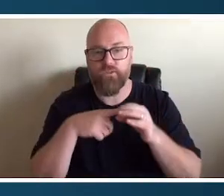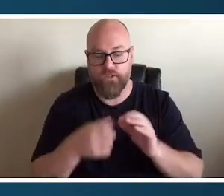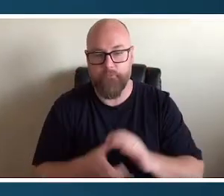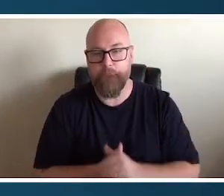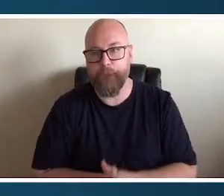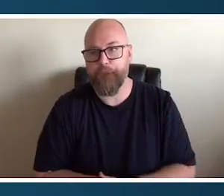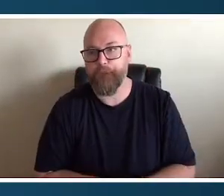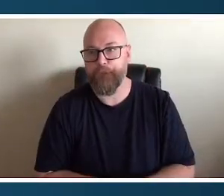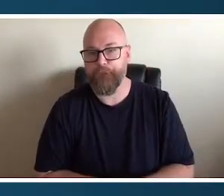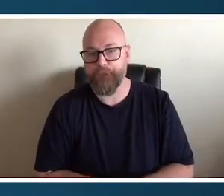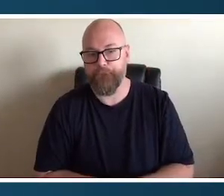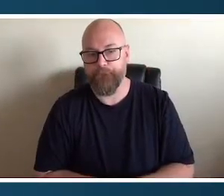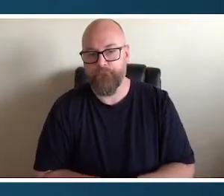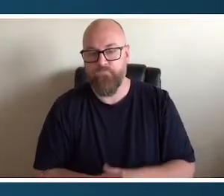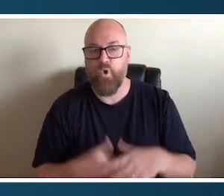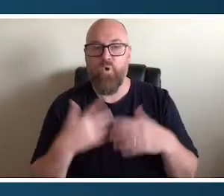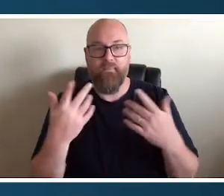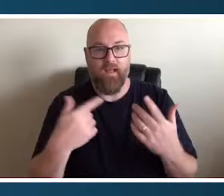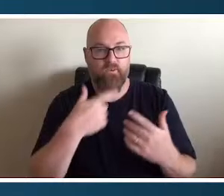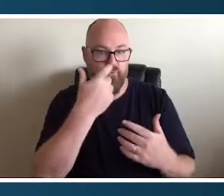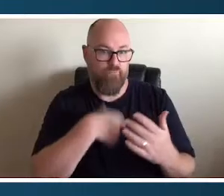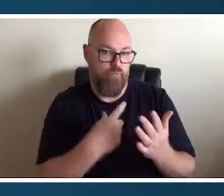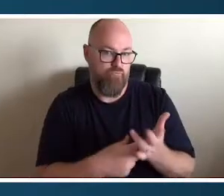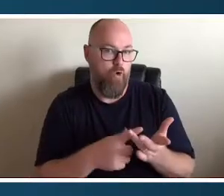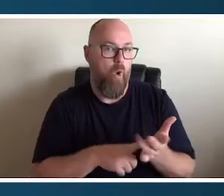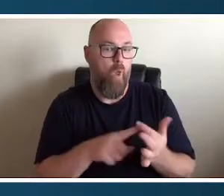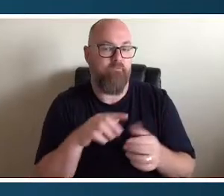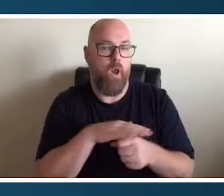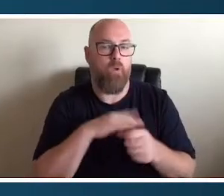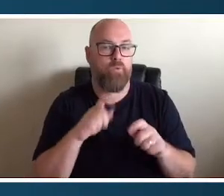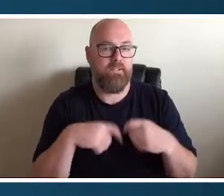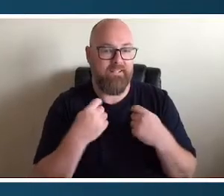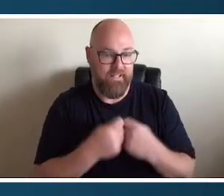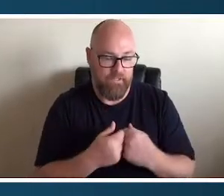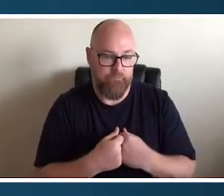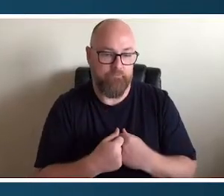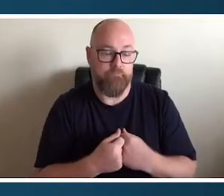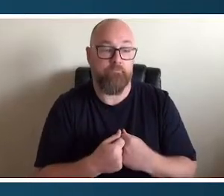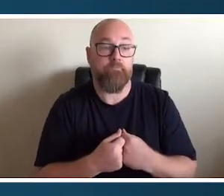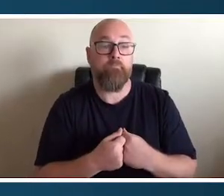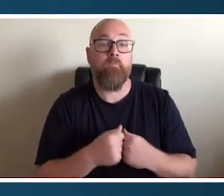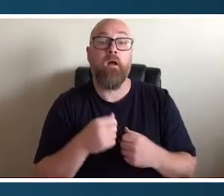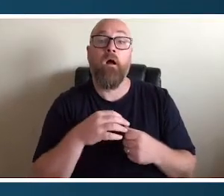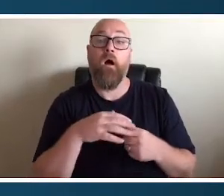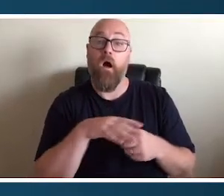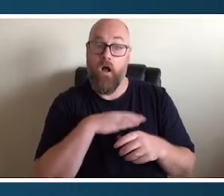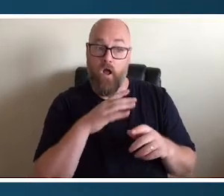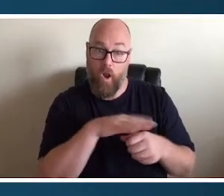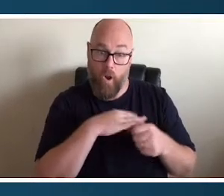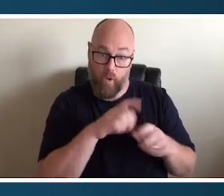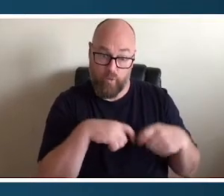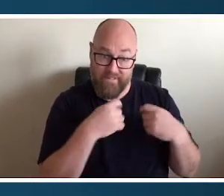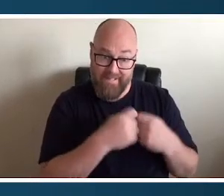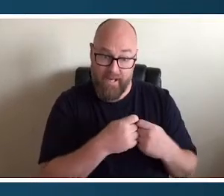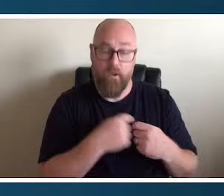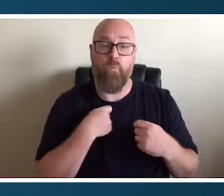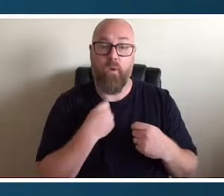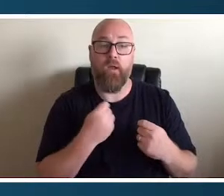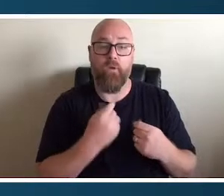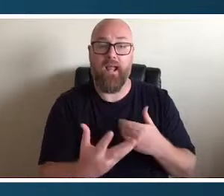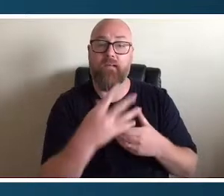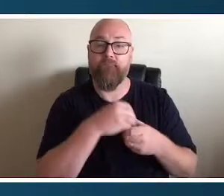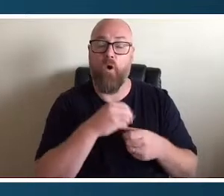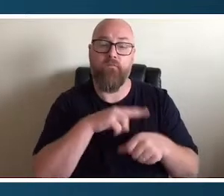context. So that's the role of our local field team. And beyond that local field team, we also involve with National Statistics Office